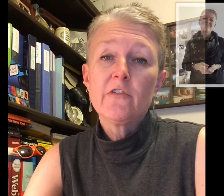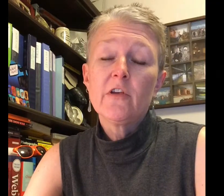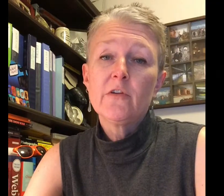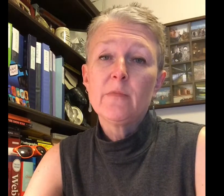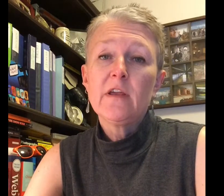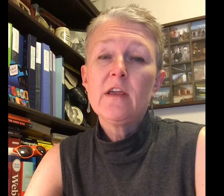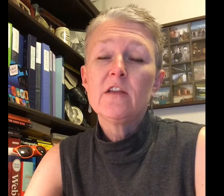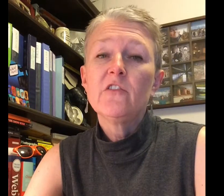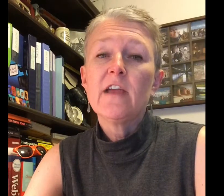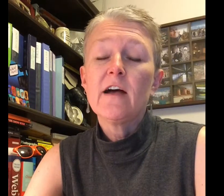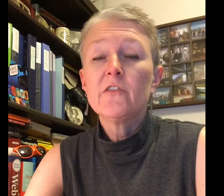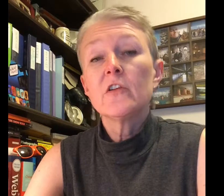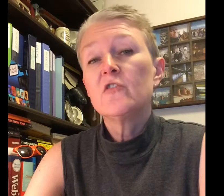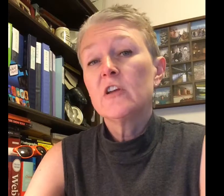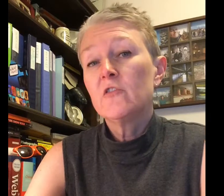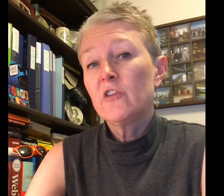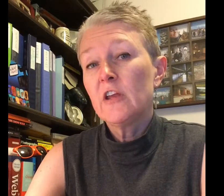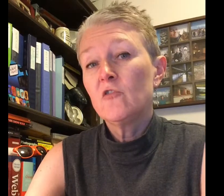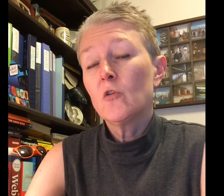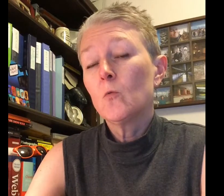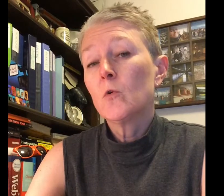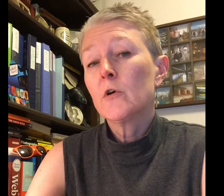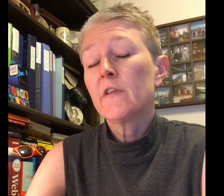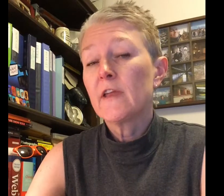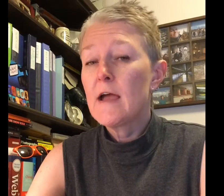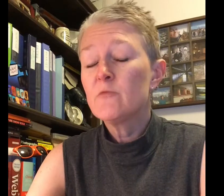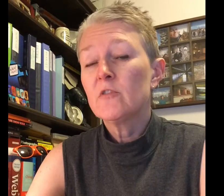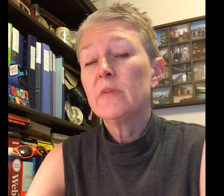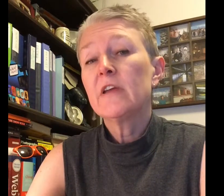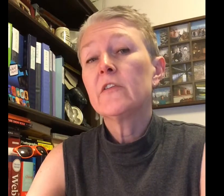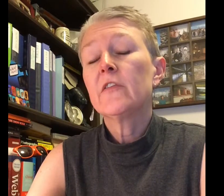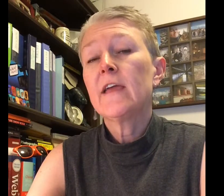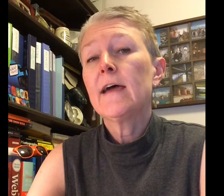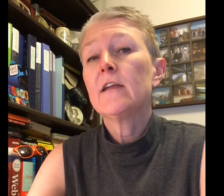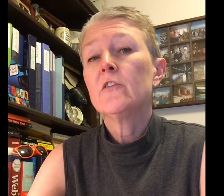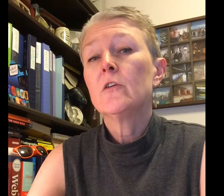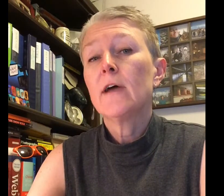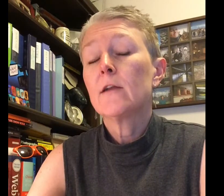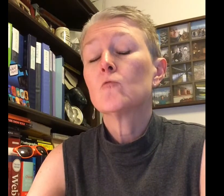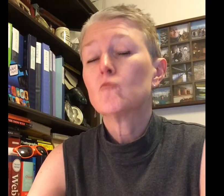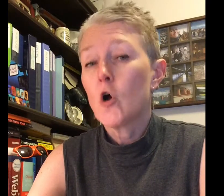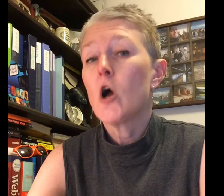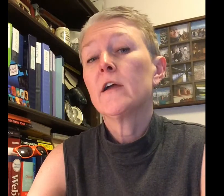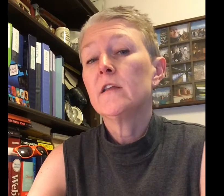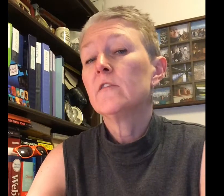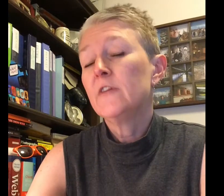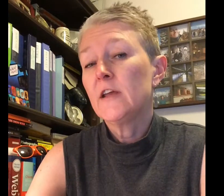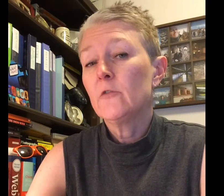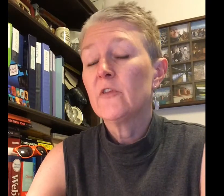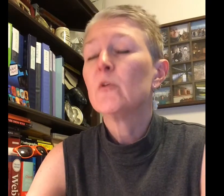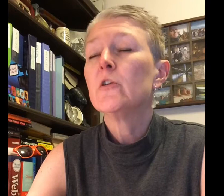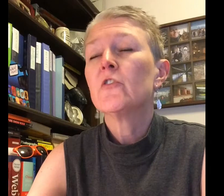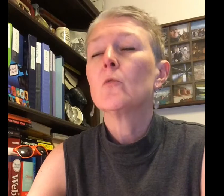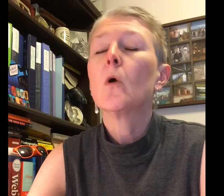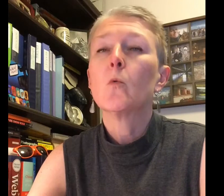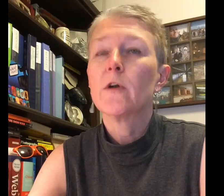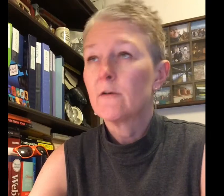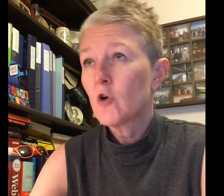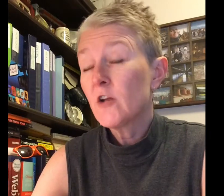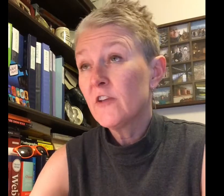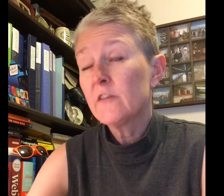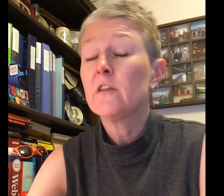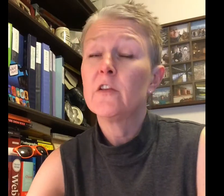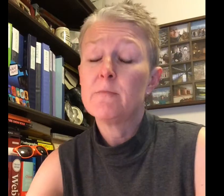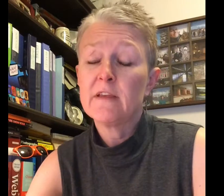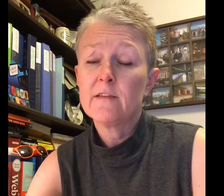captioner consulted me and she asked if she could change a word in the caption because they had it wrong in the video. Someone used a word